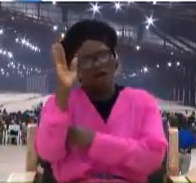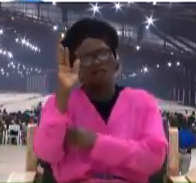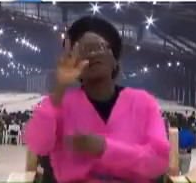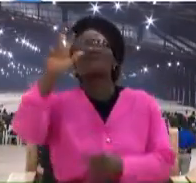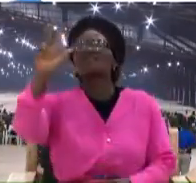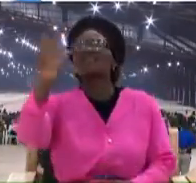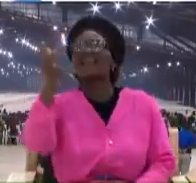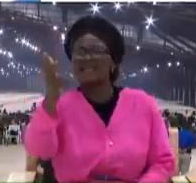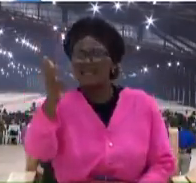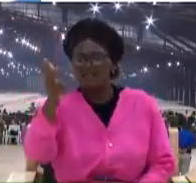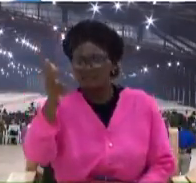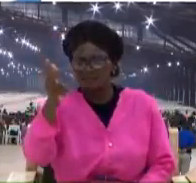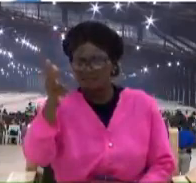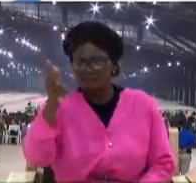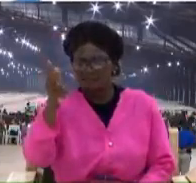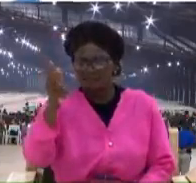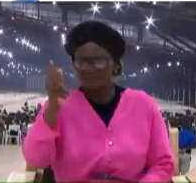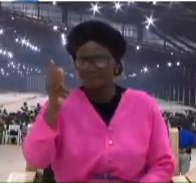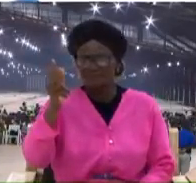Three.